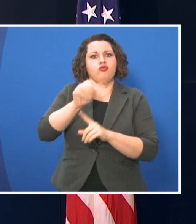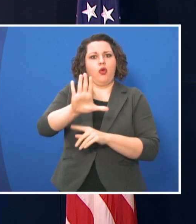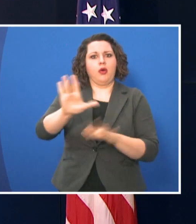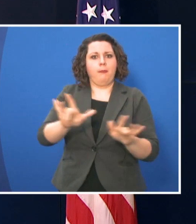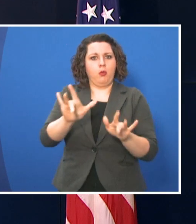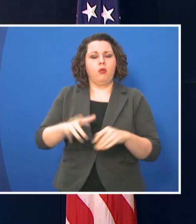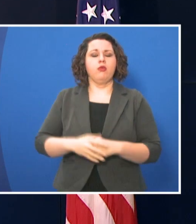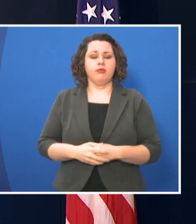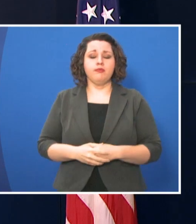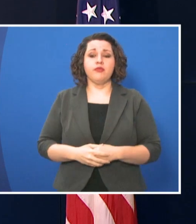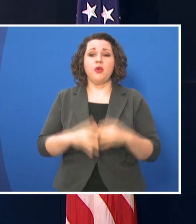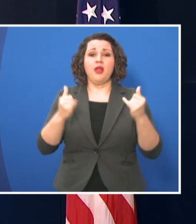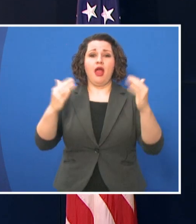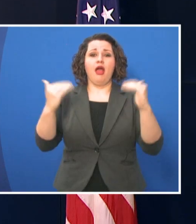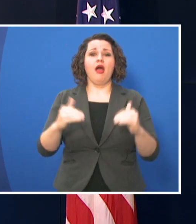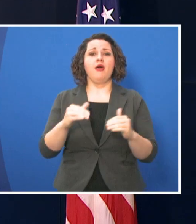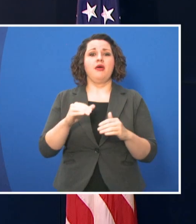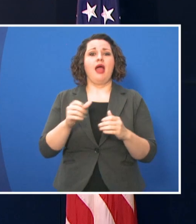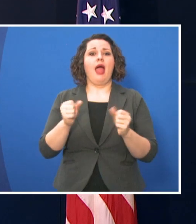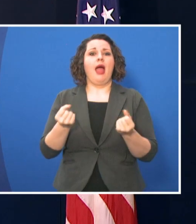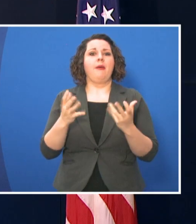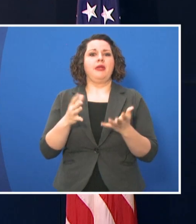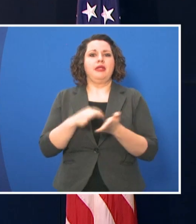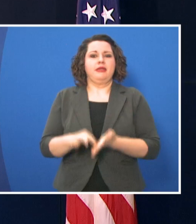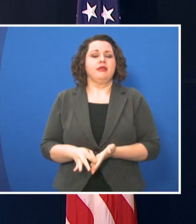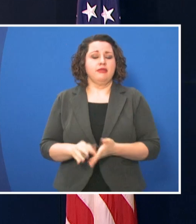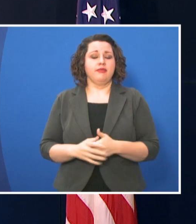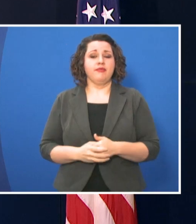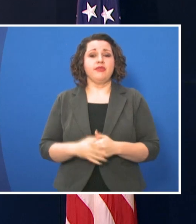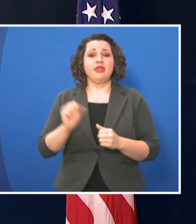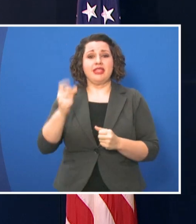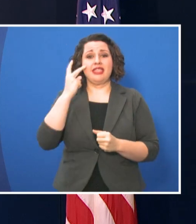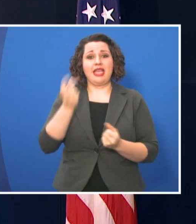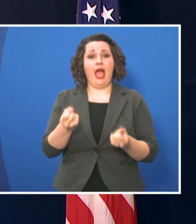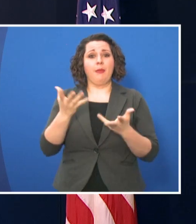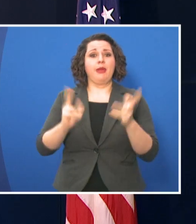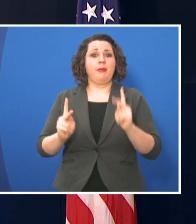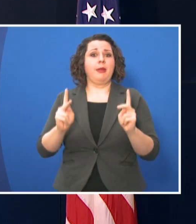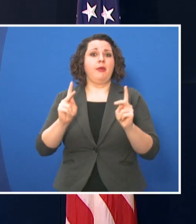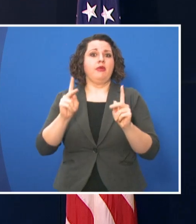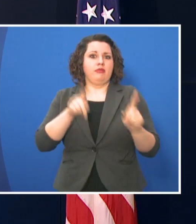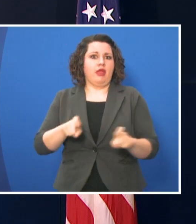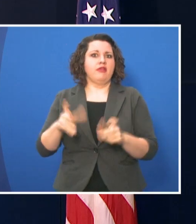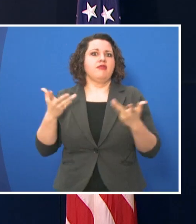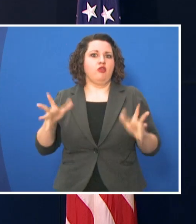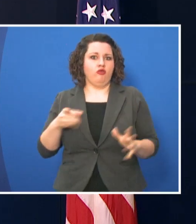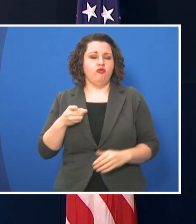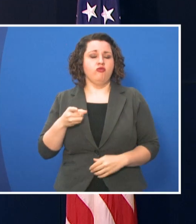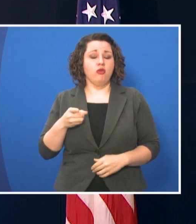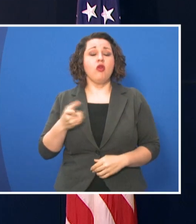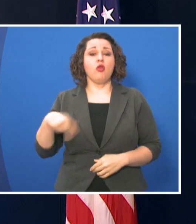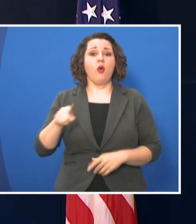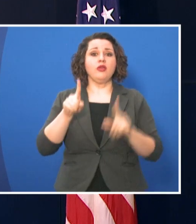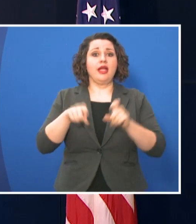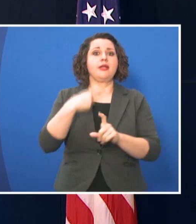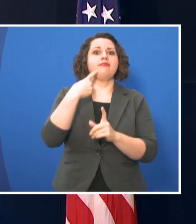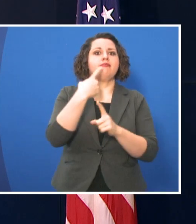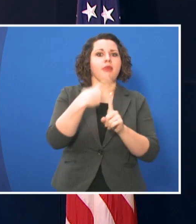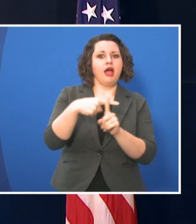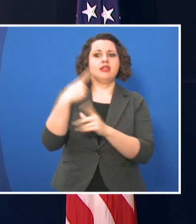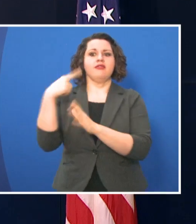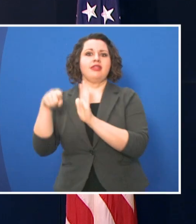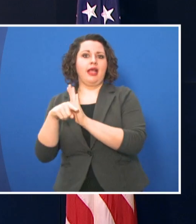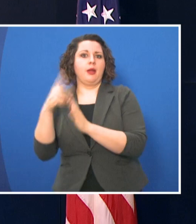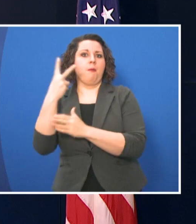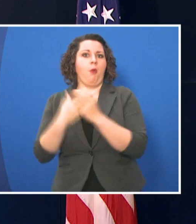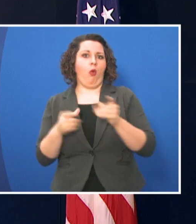counts. Here you'll see an overview of the numbers of Iowans who have been tested, those who tested both negative and